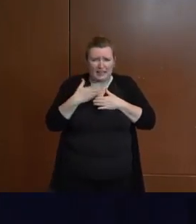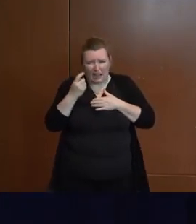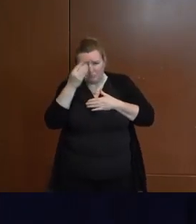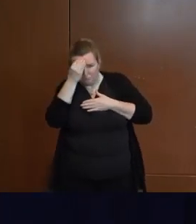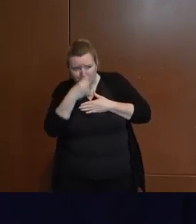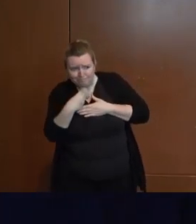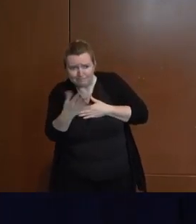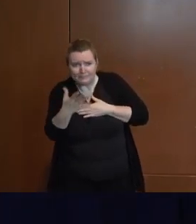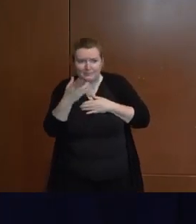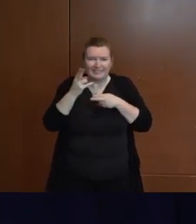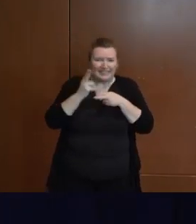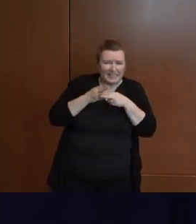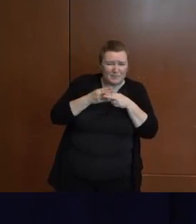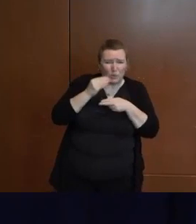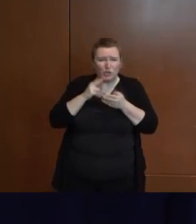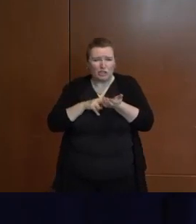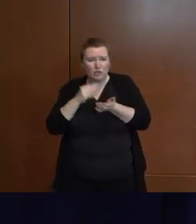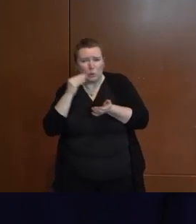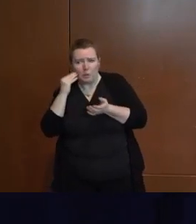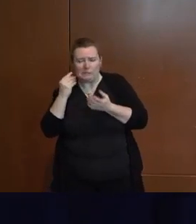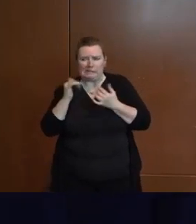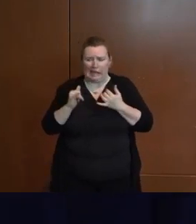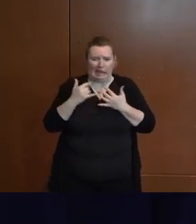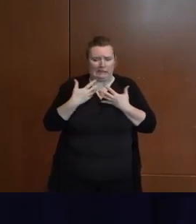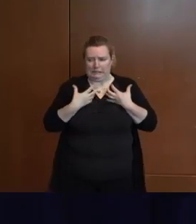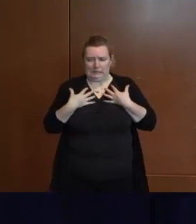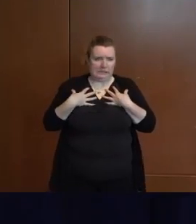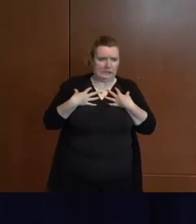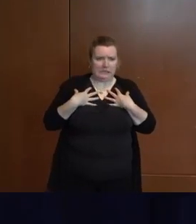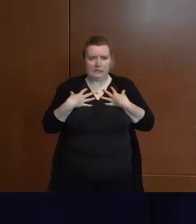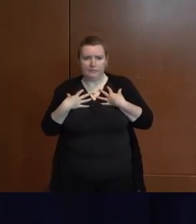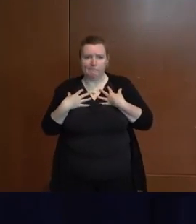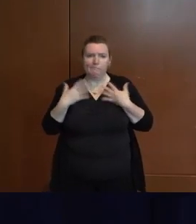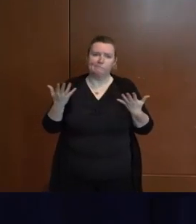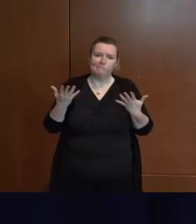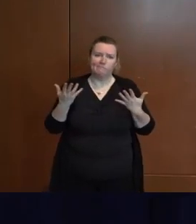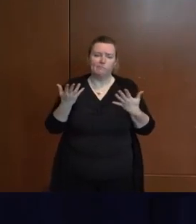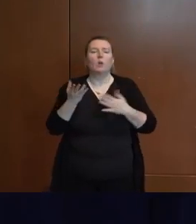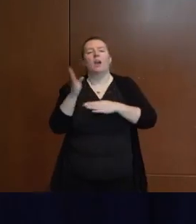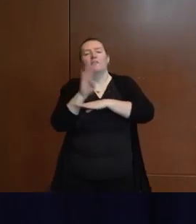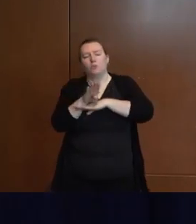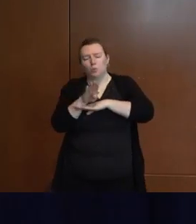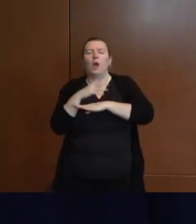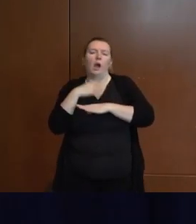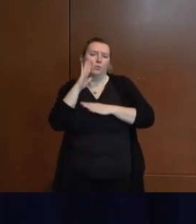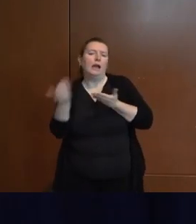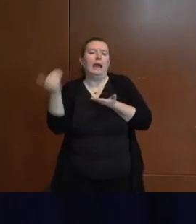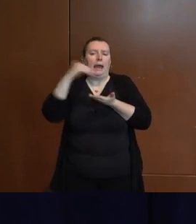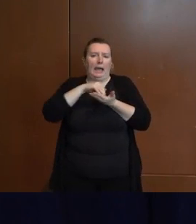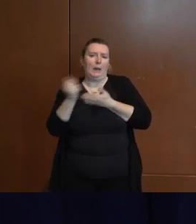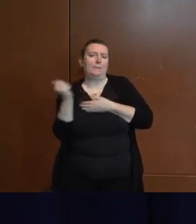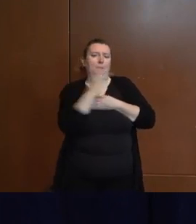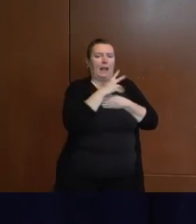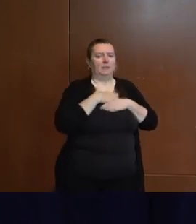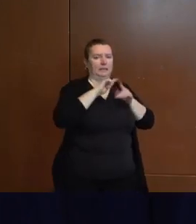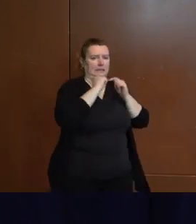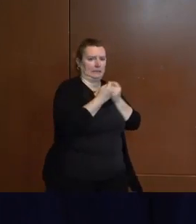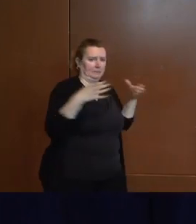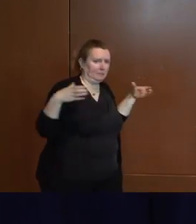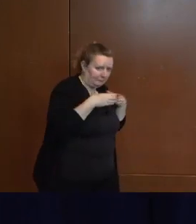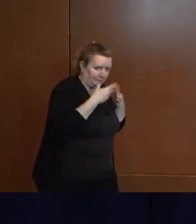level. Part of my conversation this afternoon with the long-term care facilities will be the fact that you all